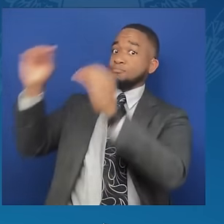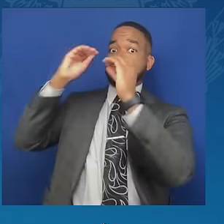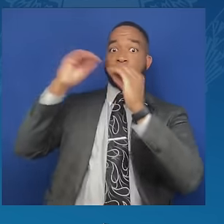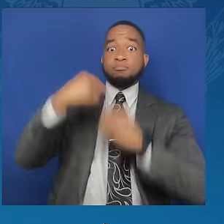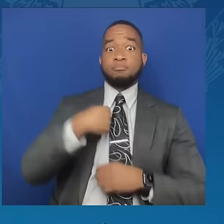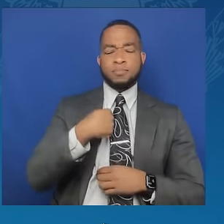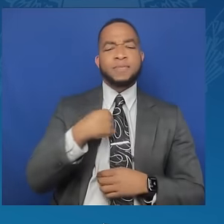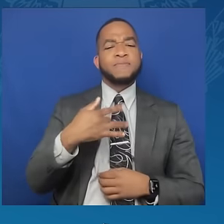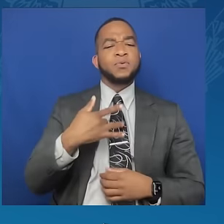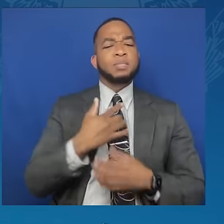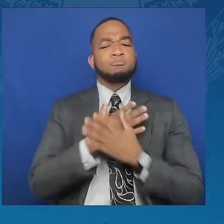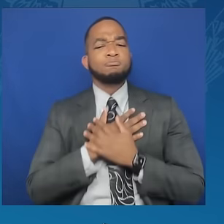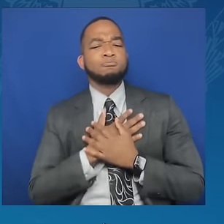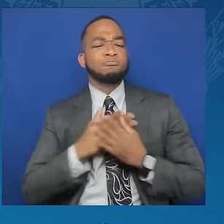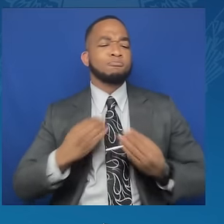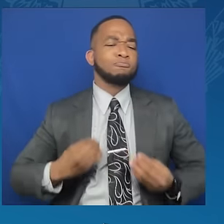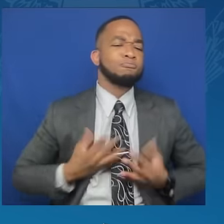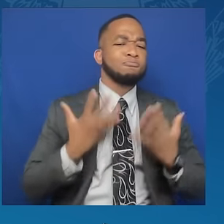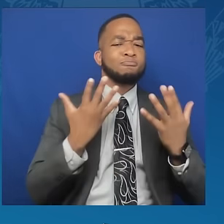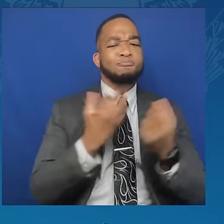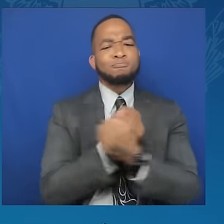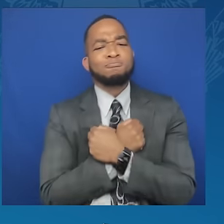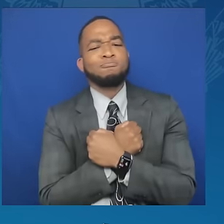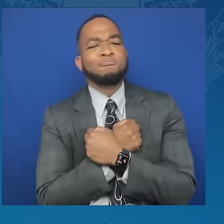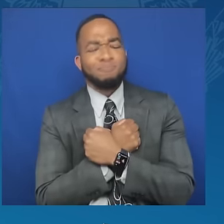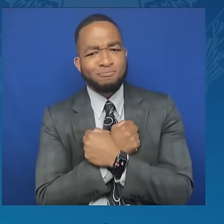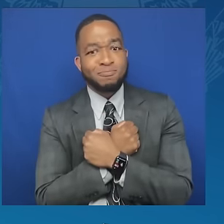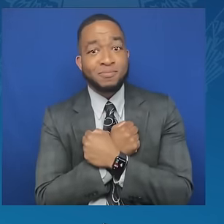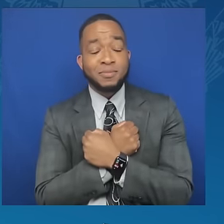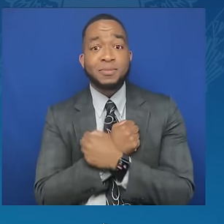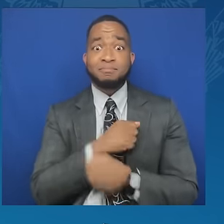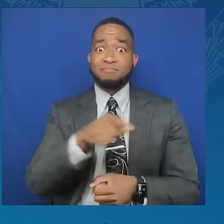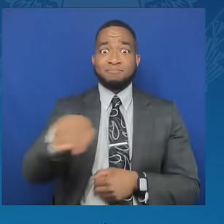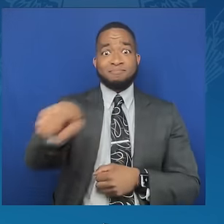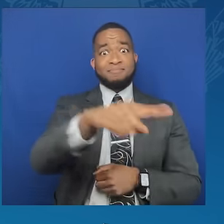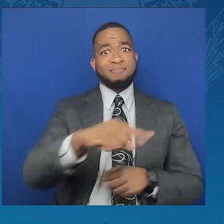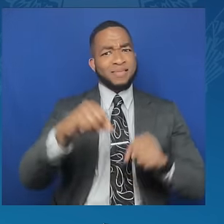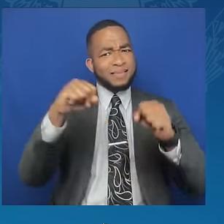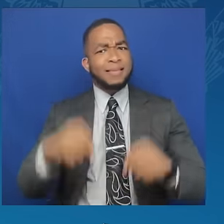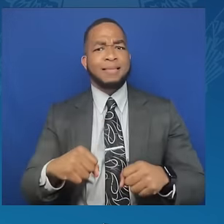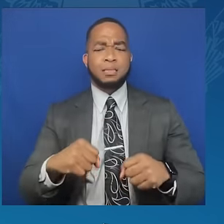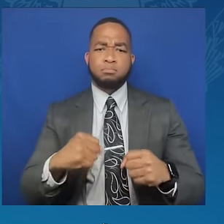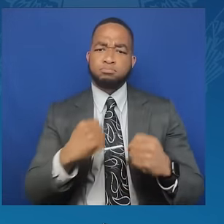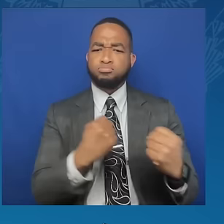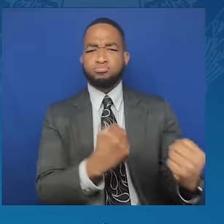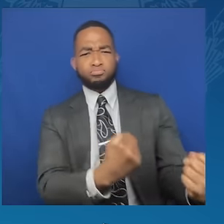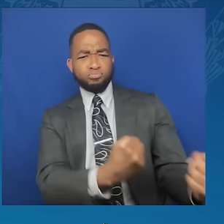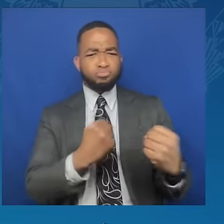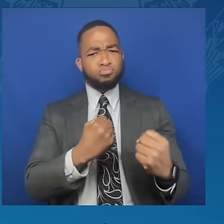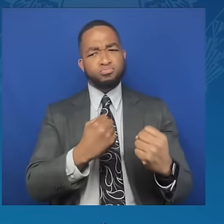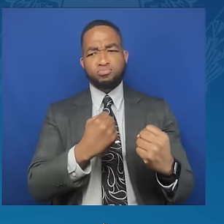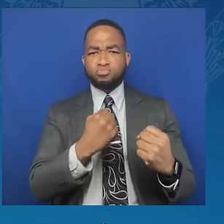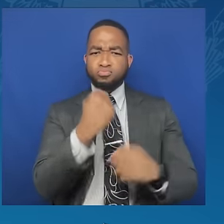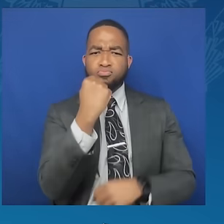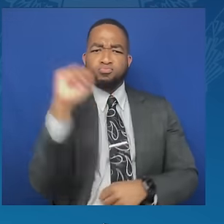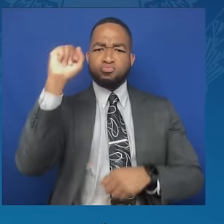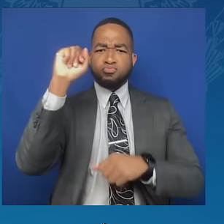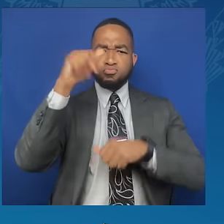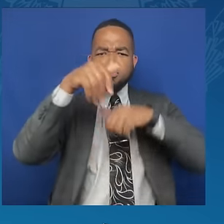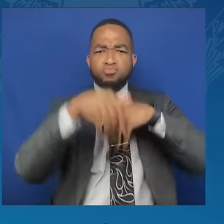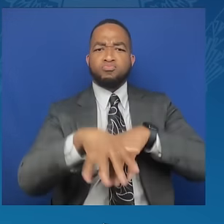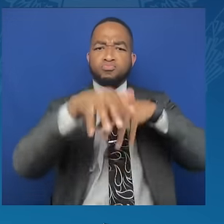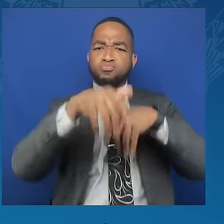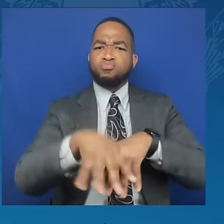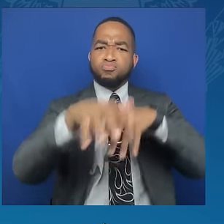justice while at the same time to walk humbly with love. As the Deputy Secretary for